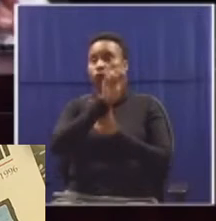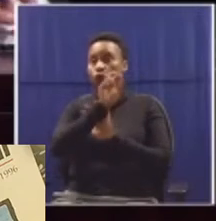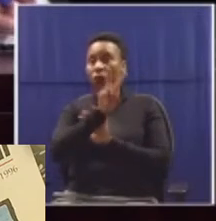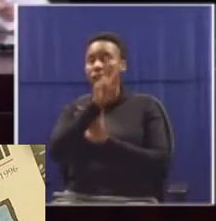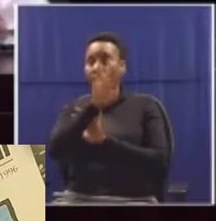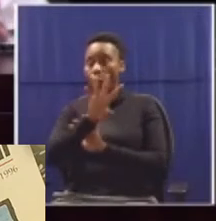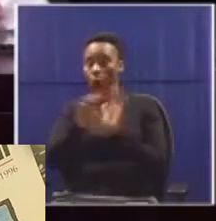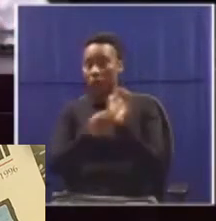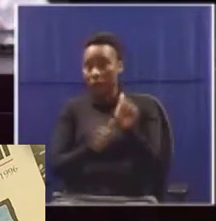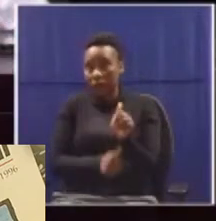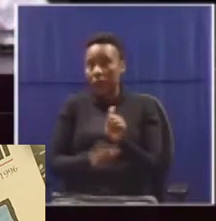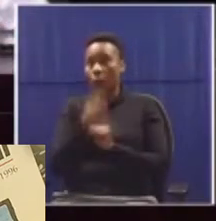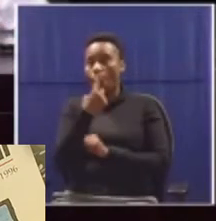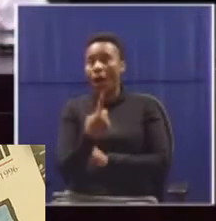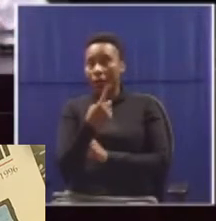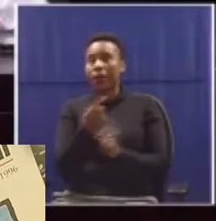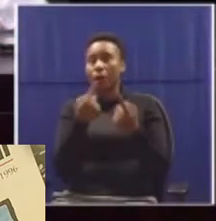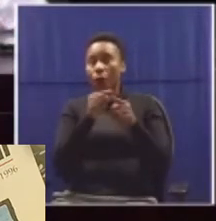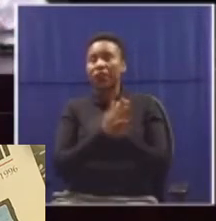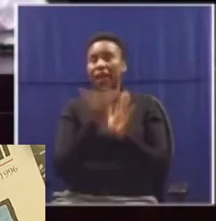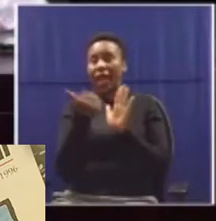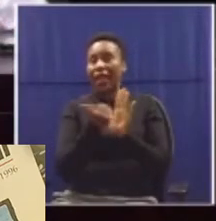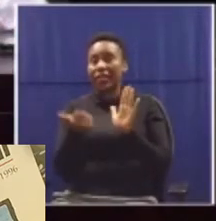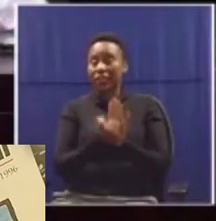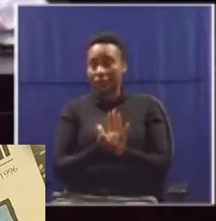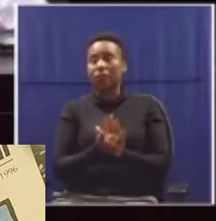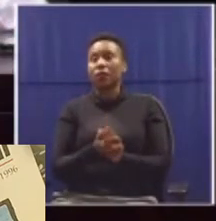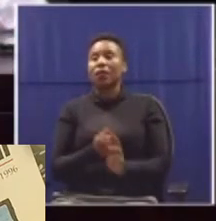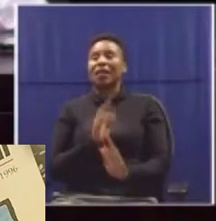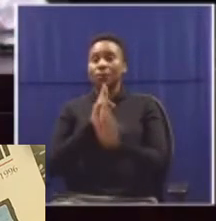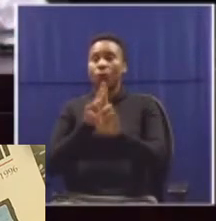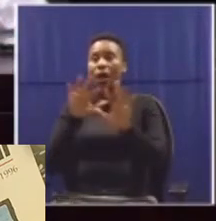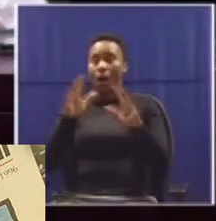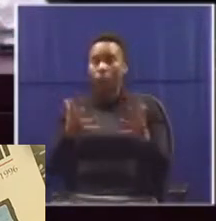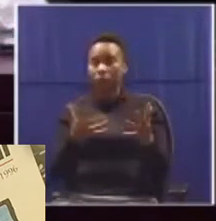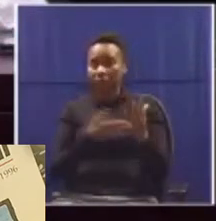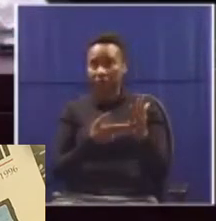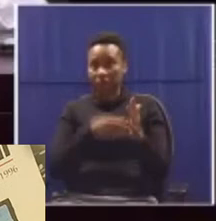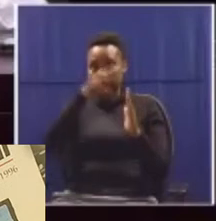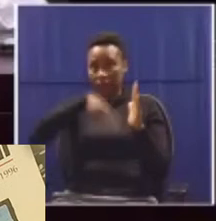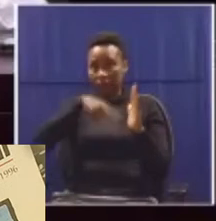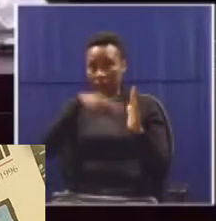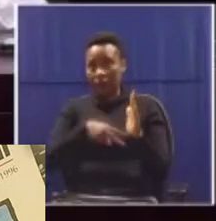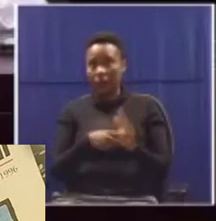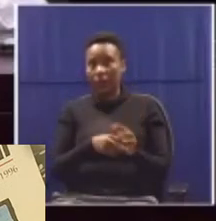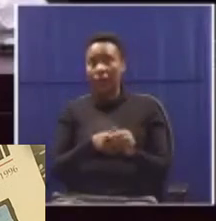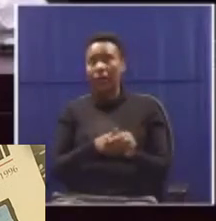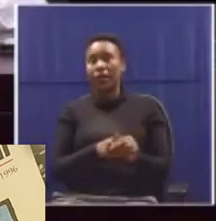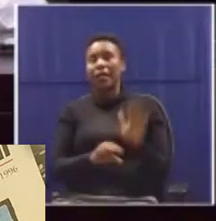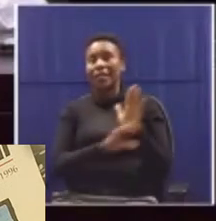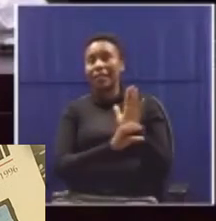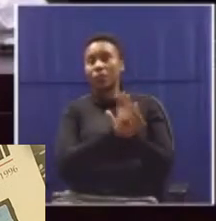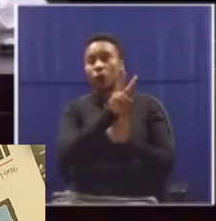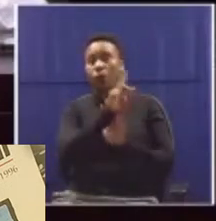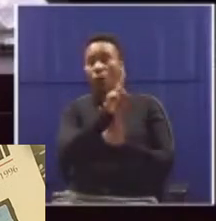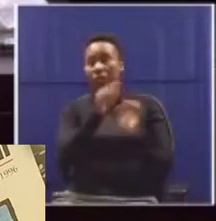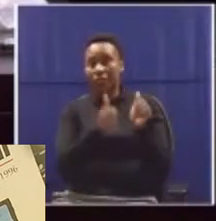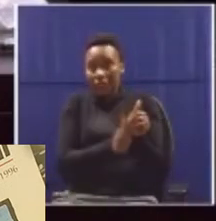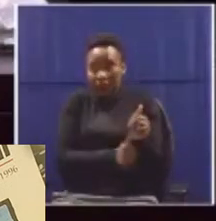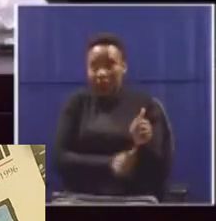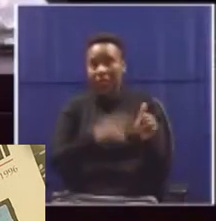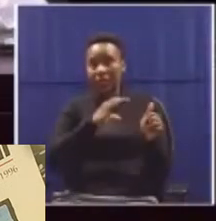of the legal Practice Act of 2014 reports as follows section 91 subsection 1C of the ACT